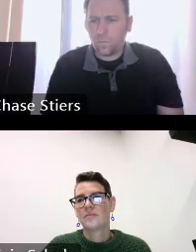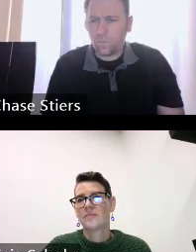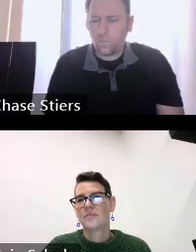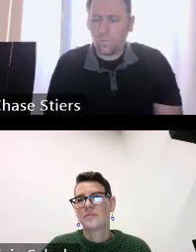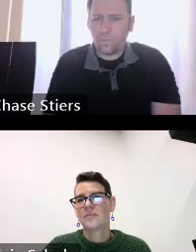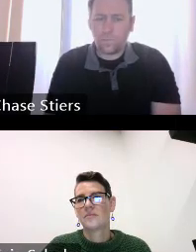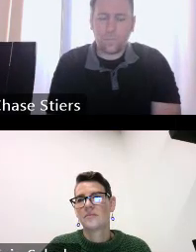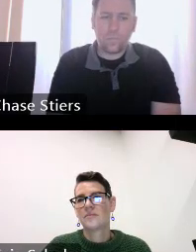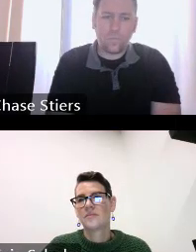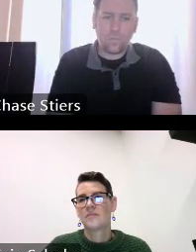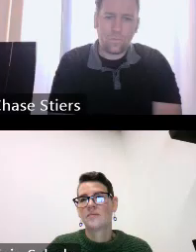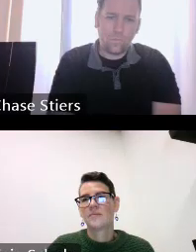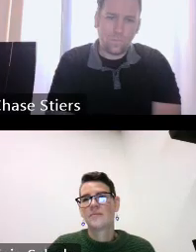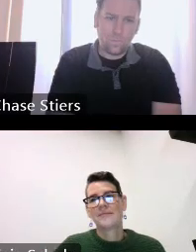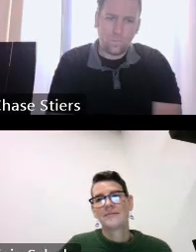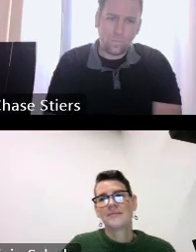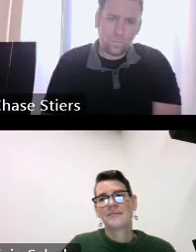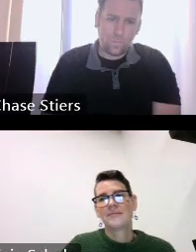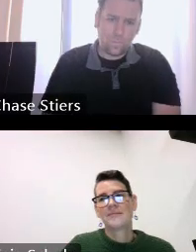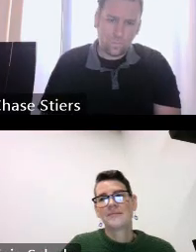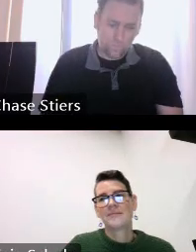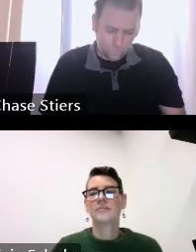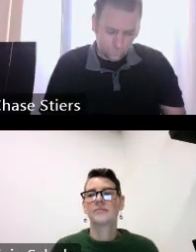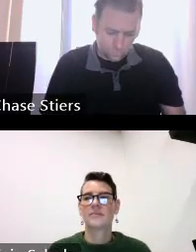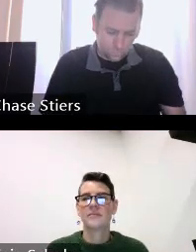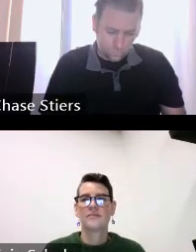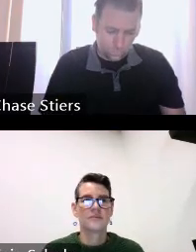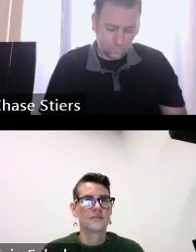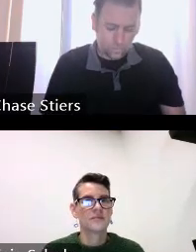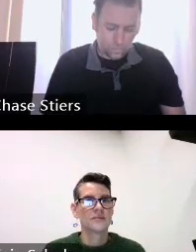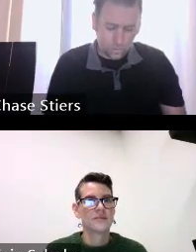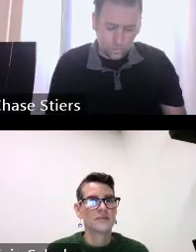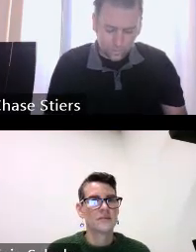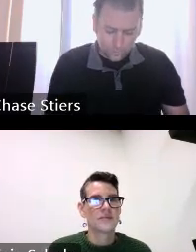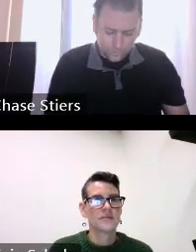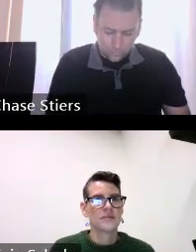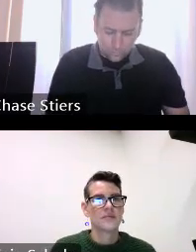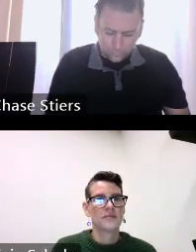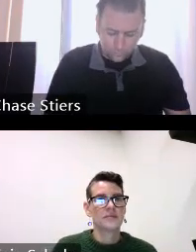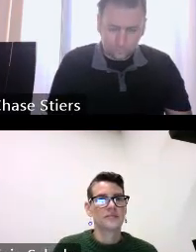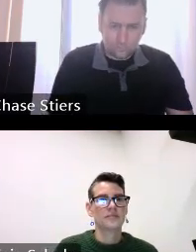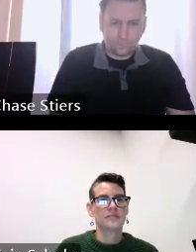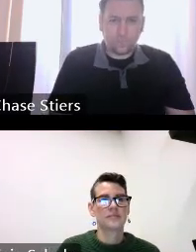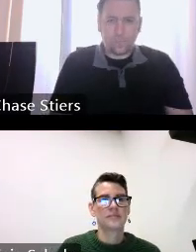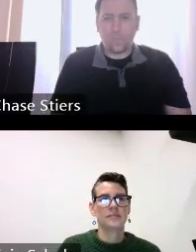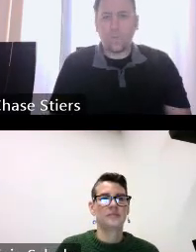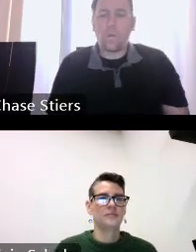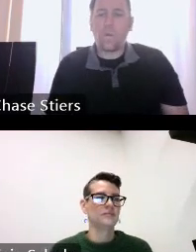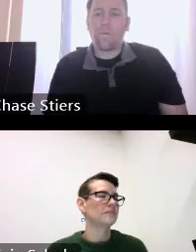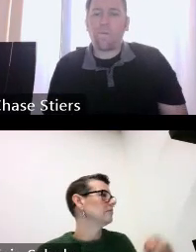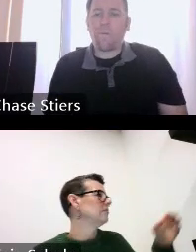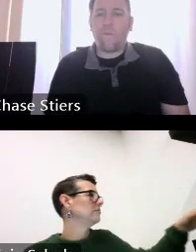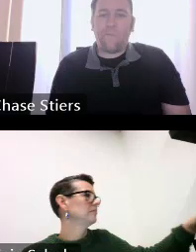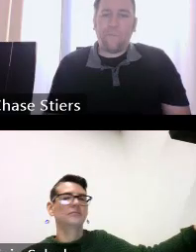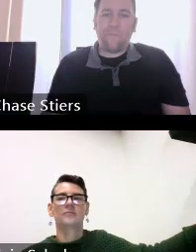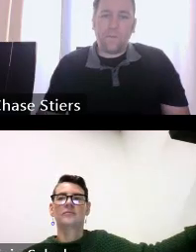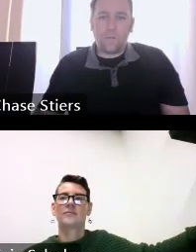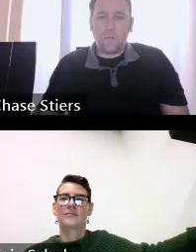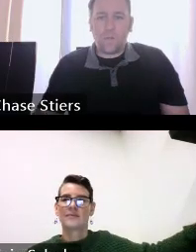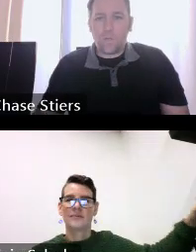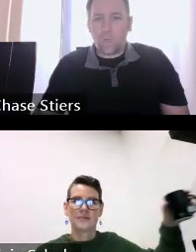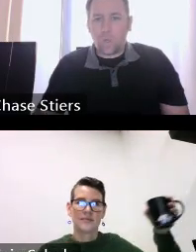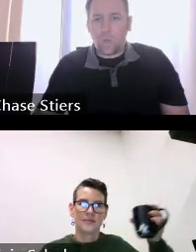So I'm going to stop talking and kick it over to her so she can kind of take us through her set. But thank you so much for joining us. Really appreciate it. And